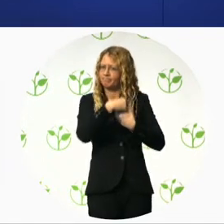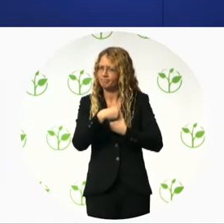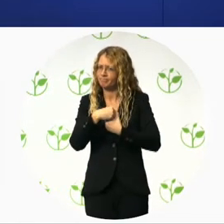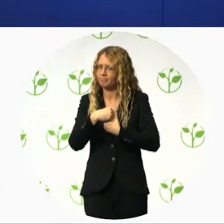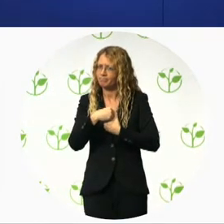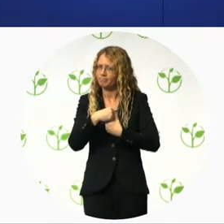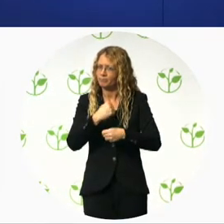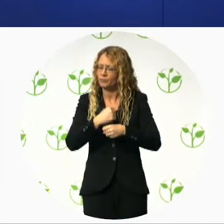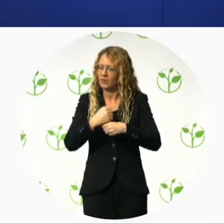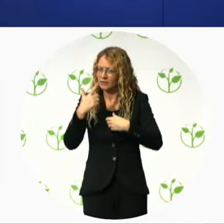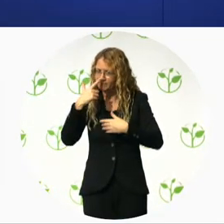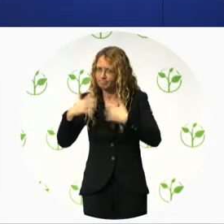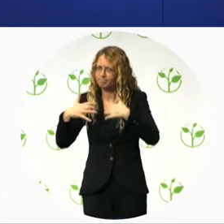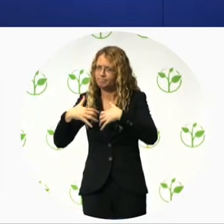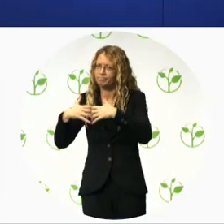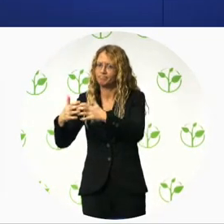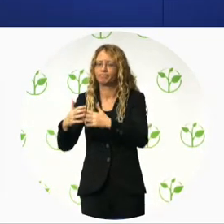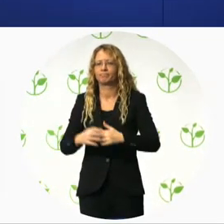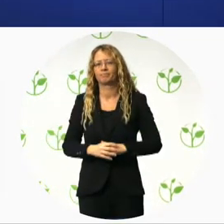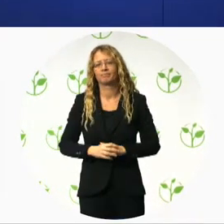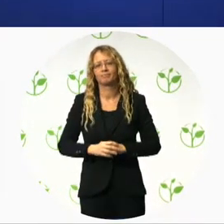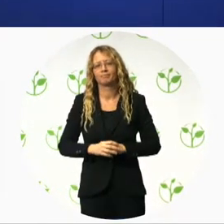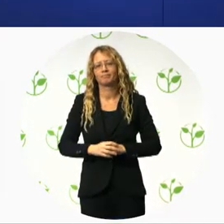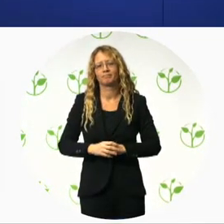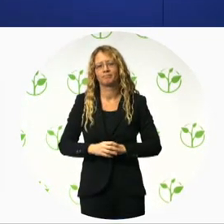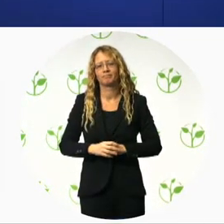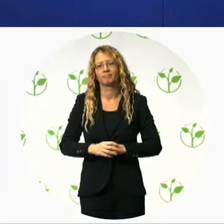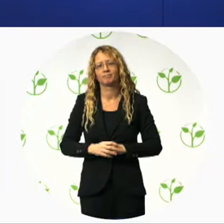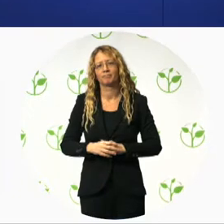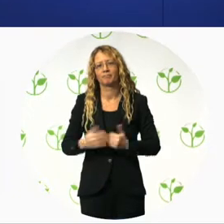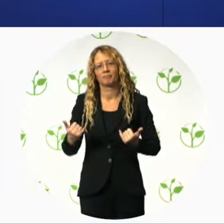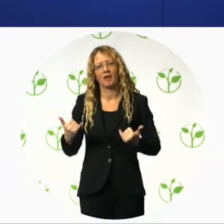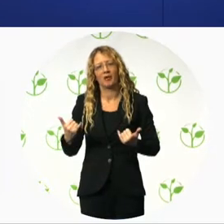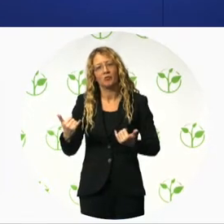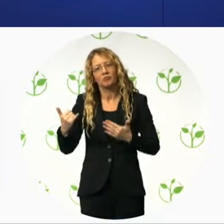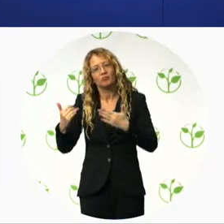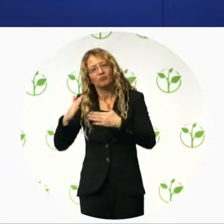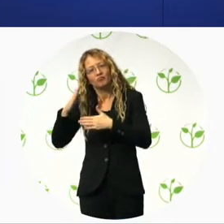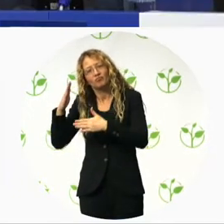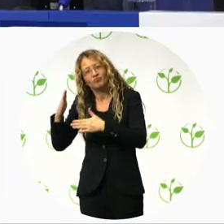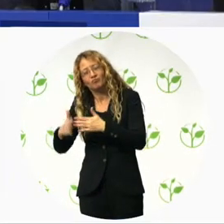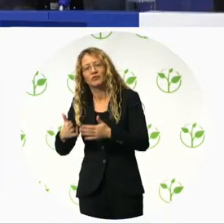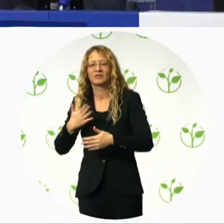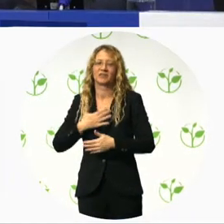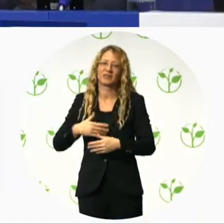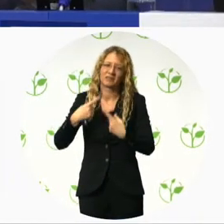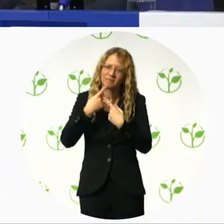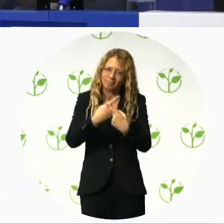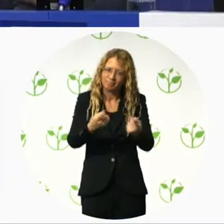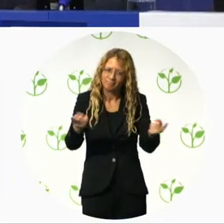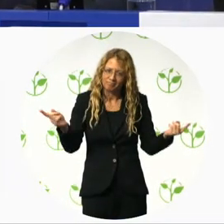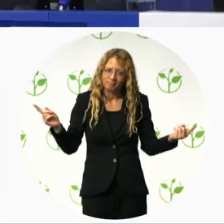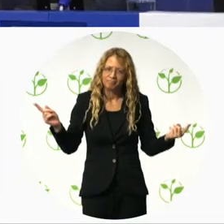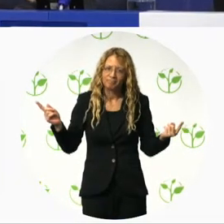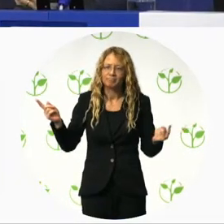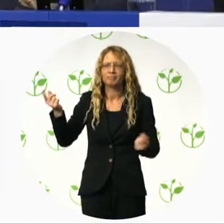So last thing is, today we were able to raise money from private investors, almost 2 million euros. And